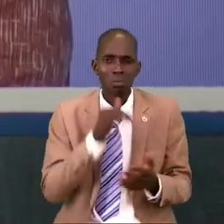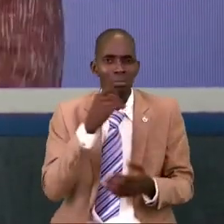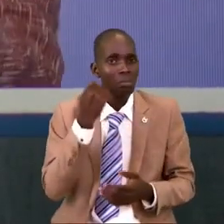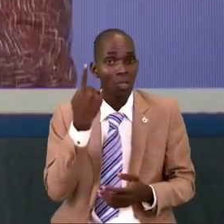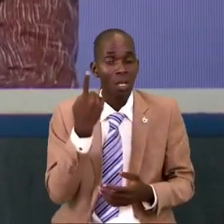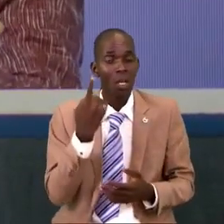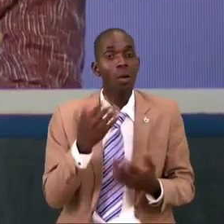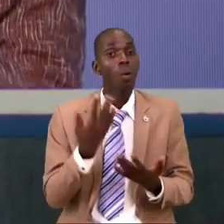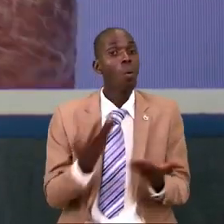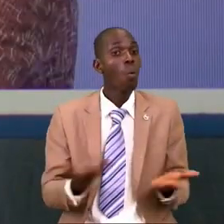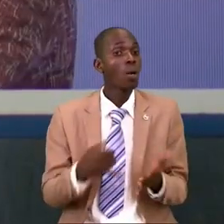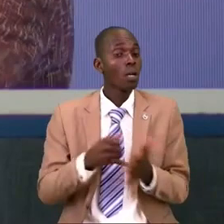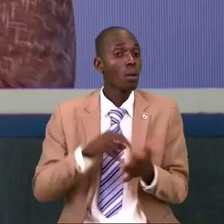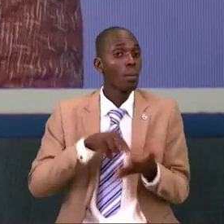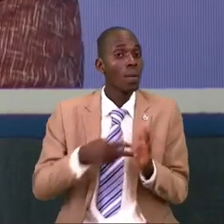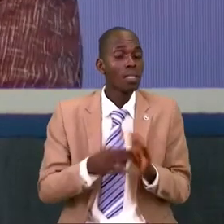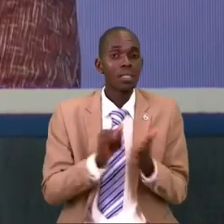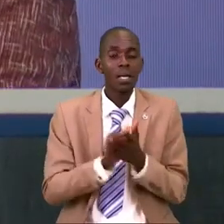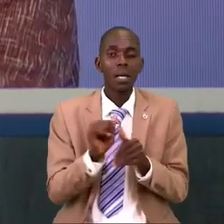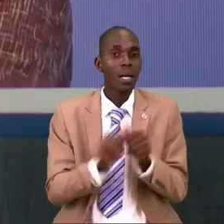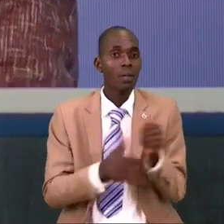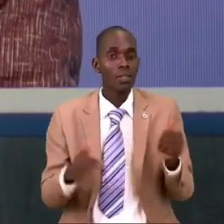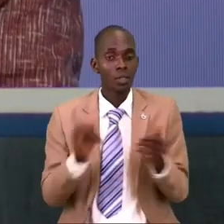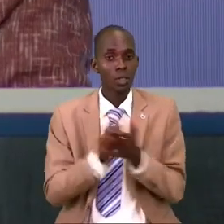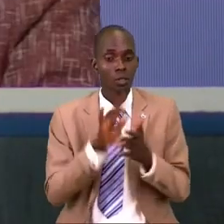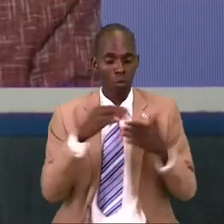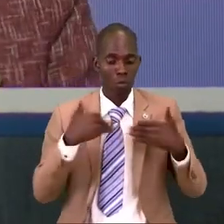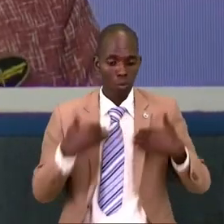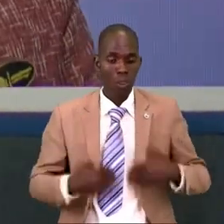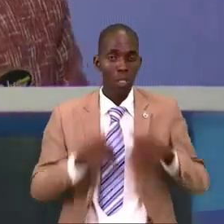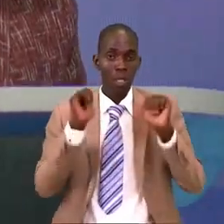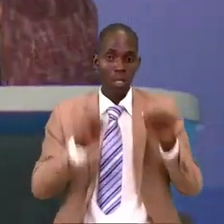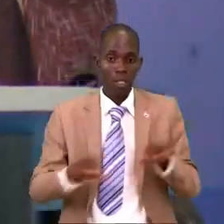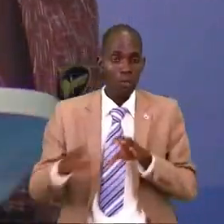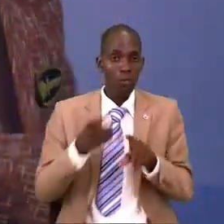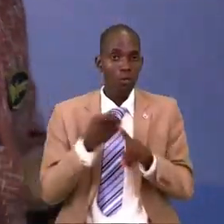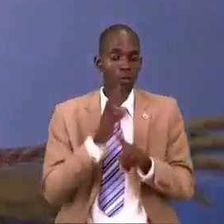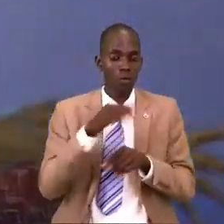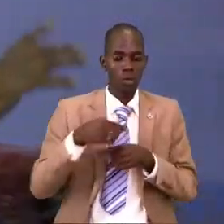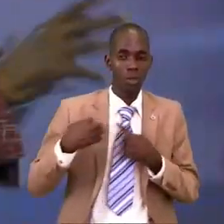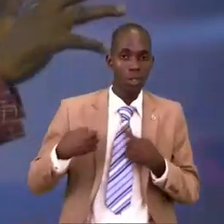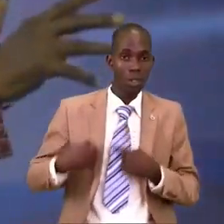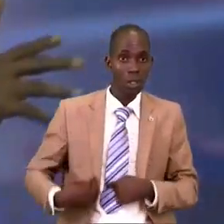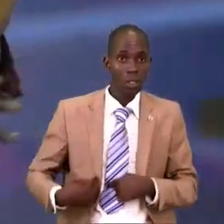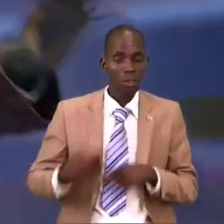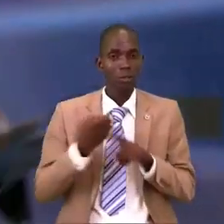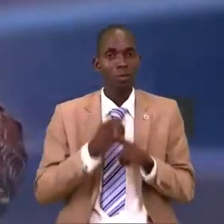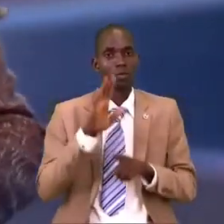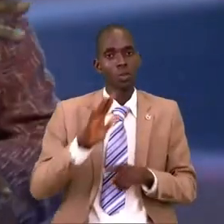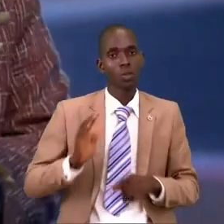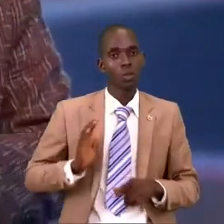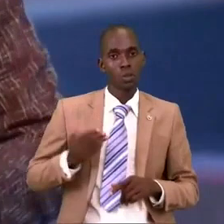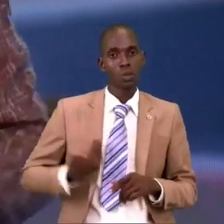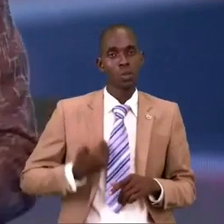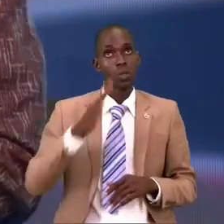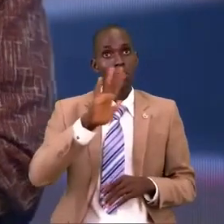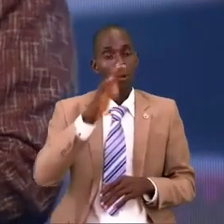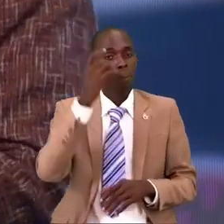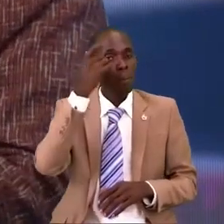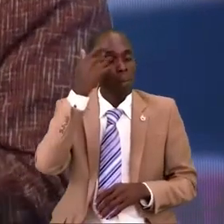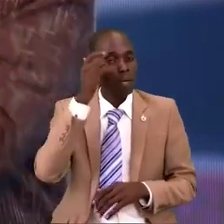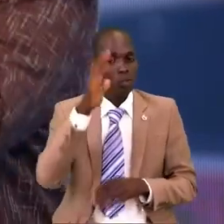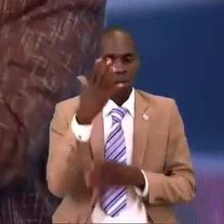mind, your hands, what your hand can do, good works, and what your legs can do, working for the Lord,